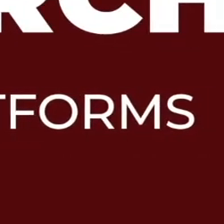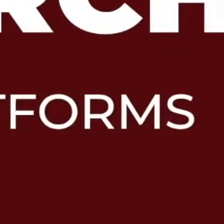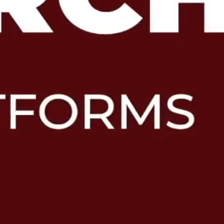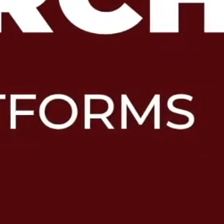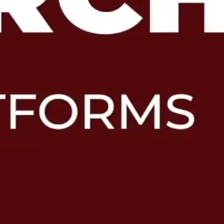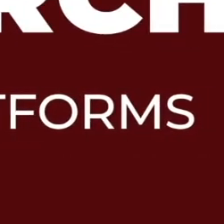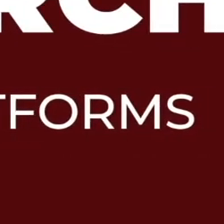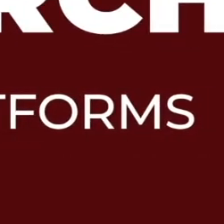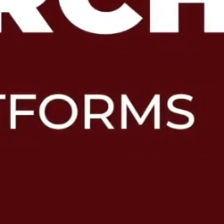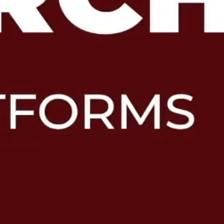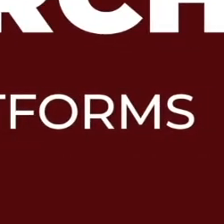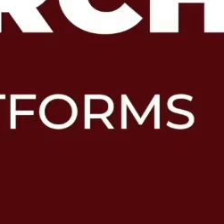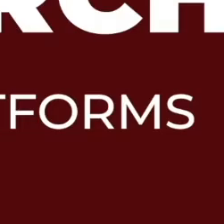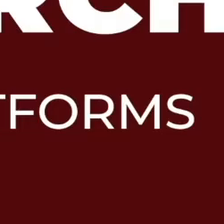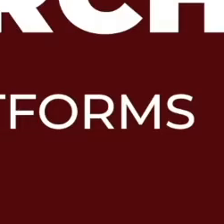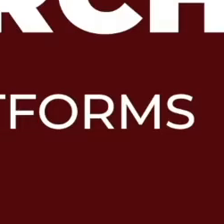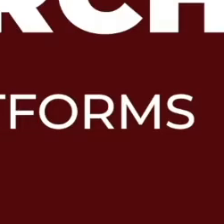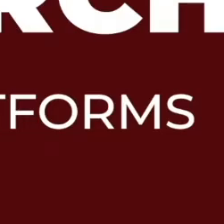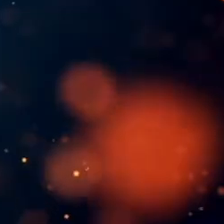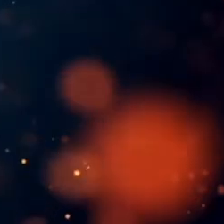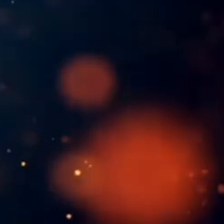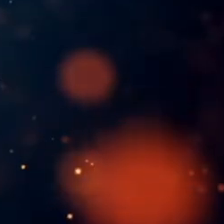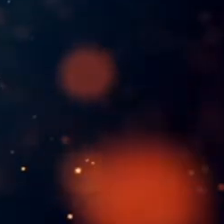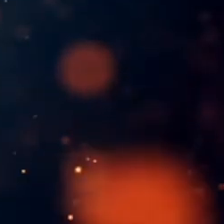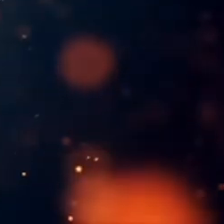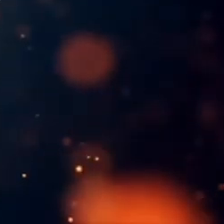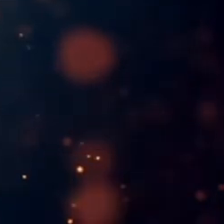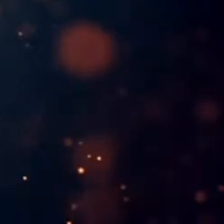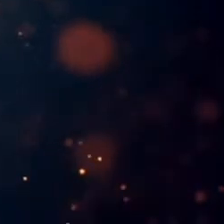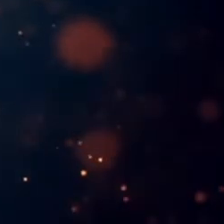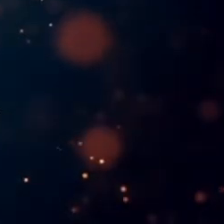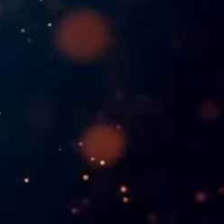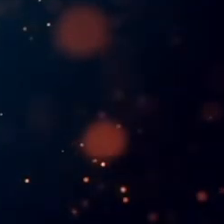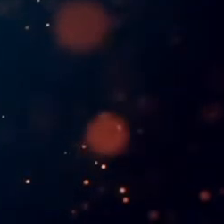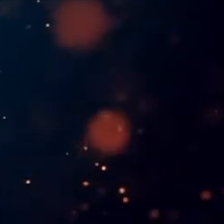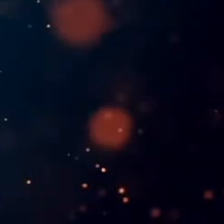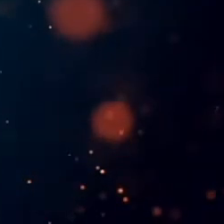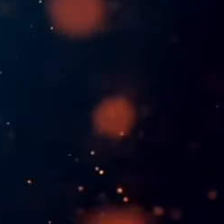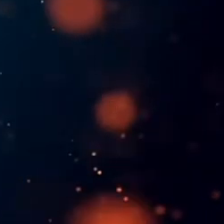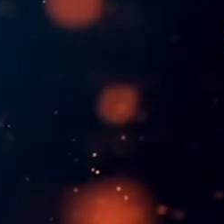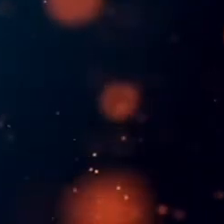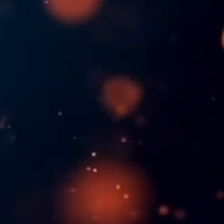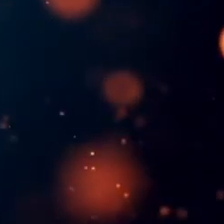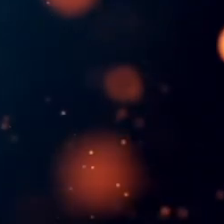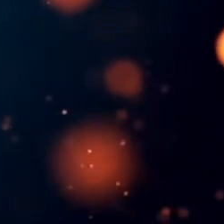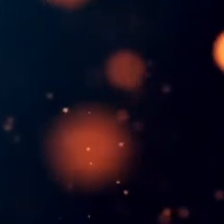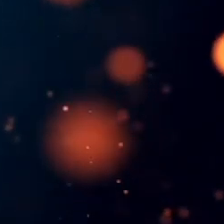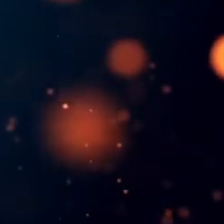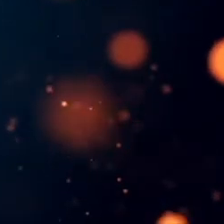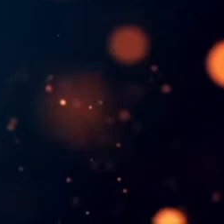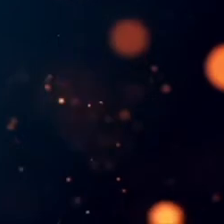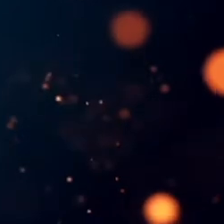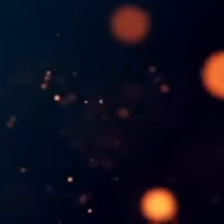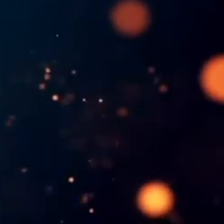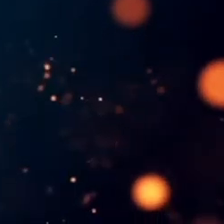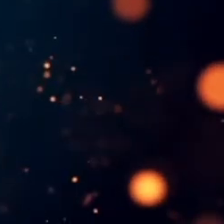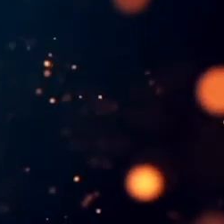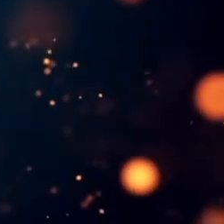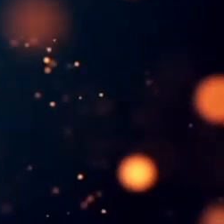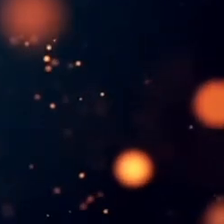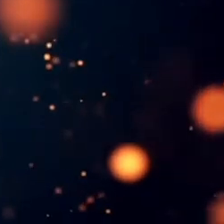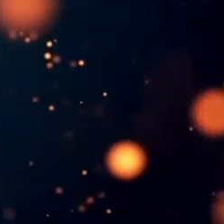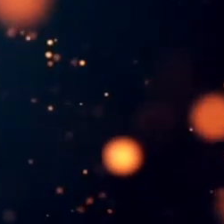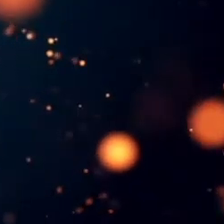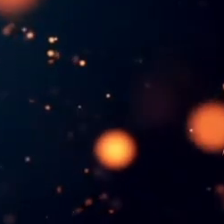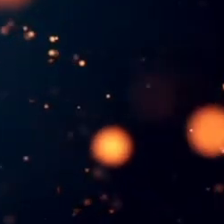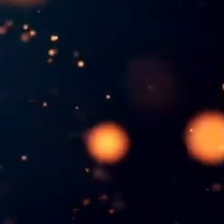Church online social media platforms. Please send in your prayer requests before and during the service. Our pastors will be praying with you